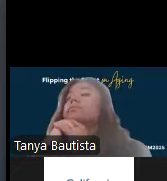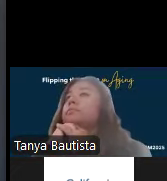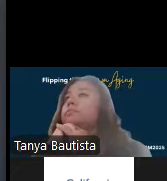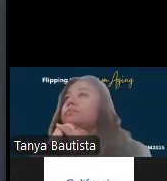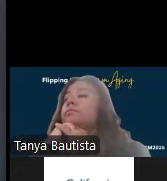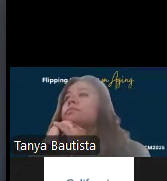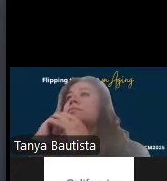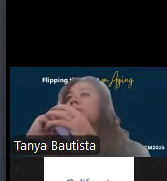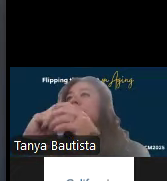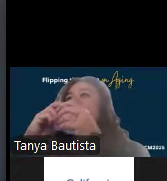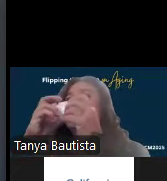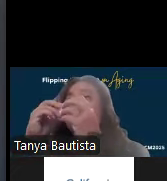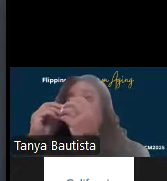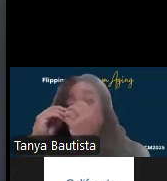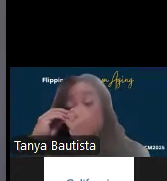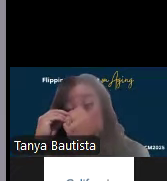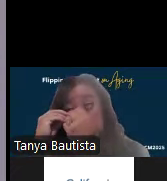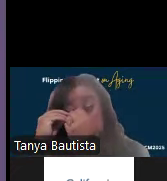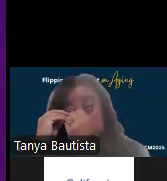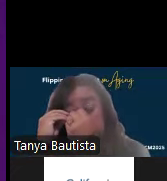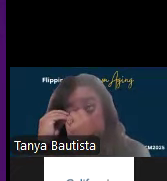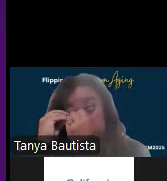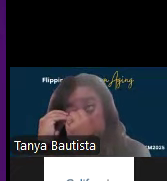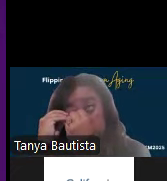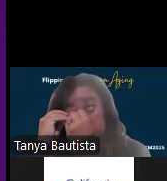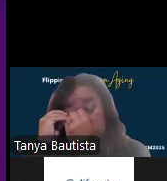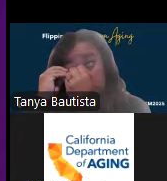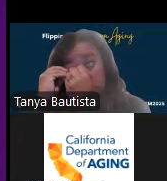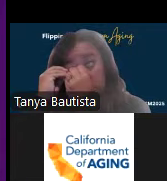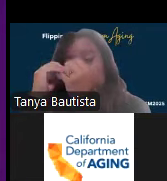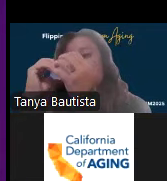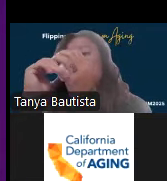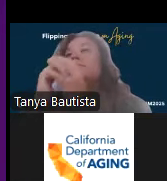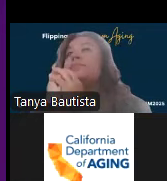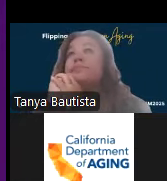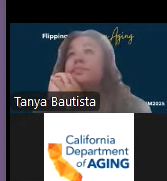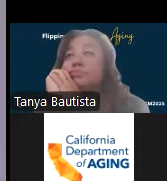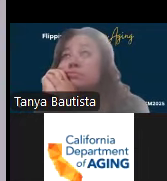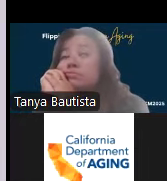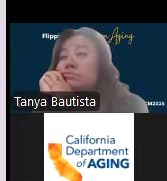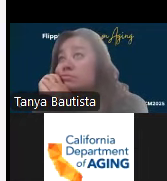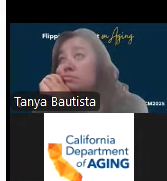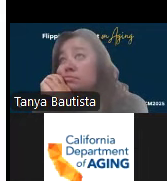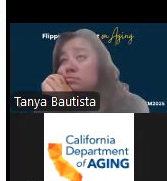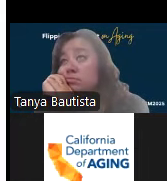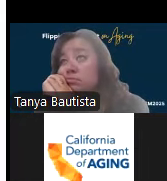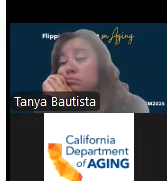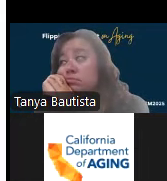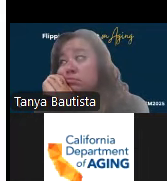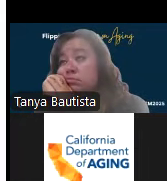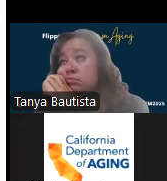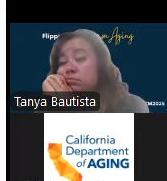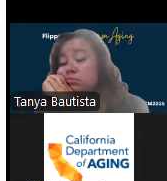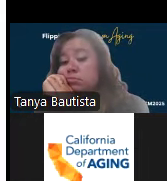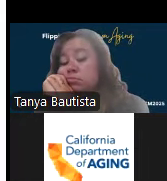so frustrated and despair, I ended up calling the Alzheimer's Association's 1-800 number.